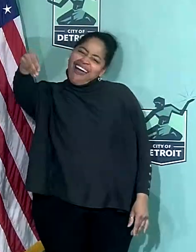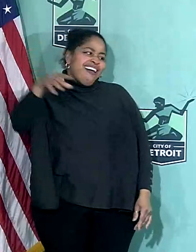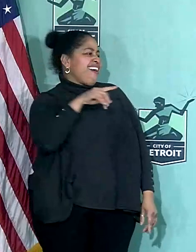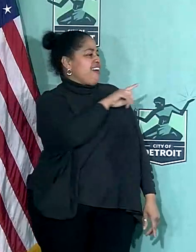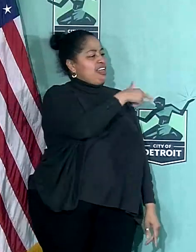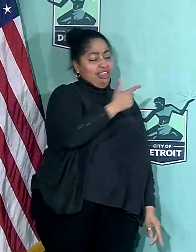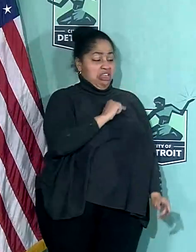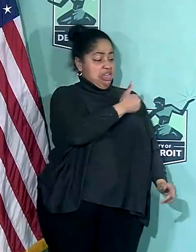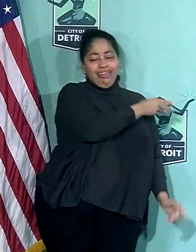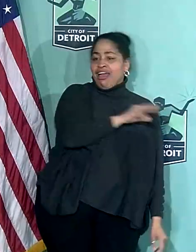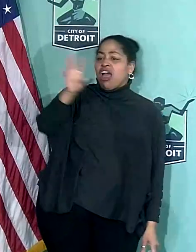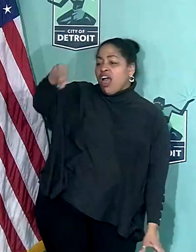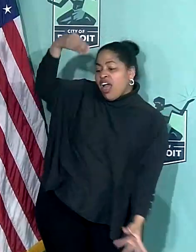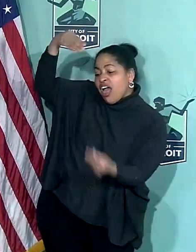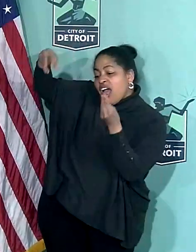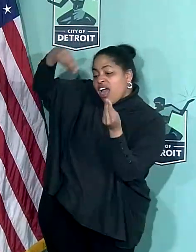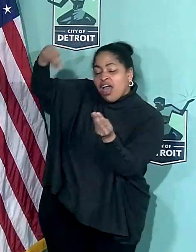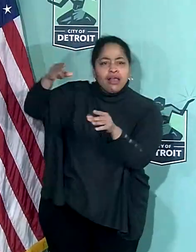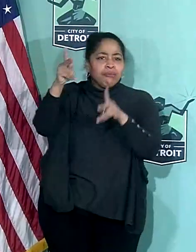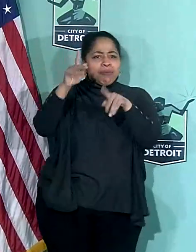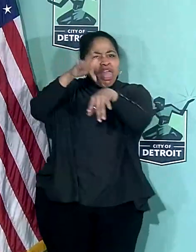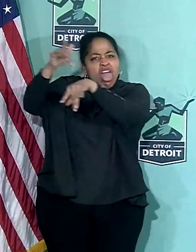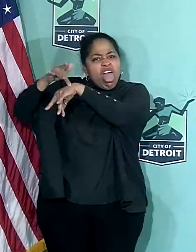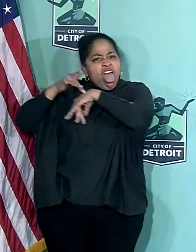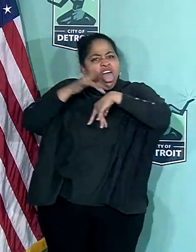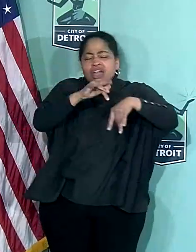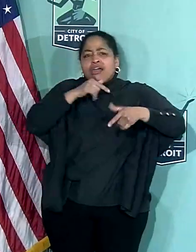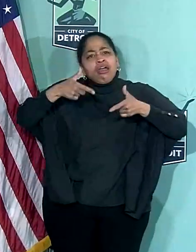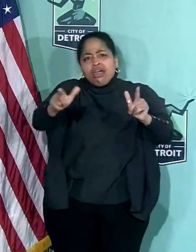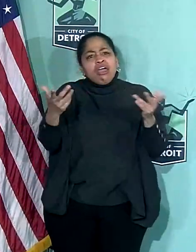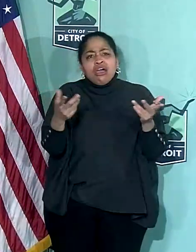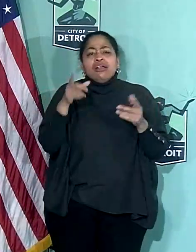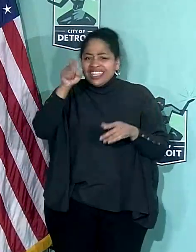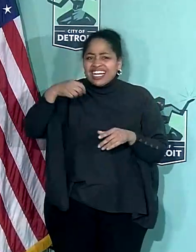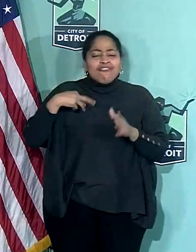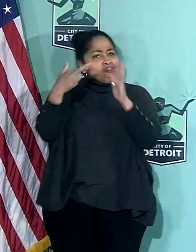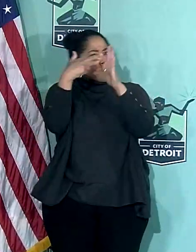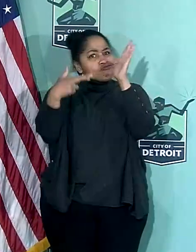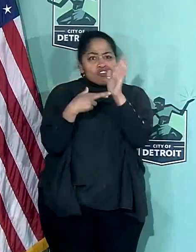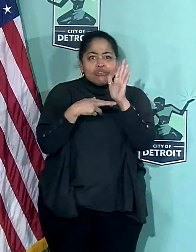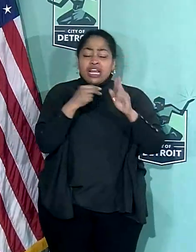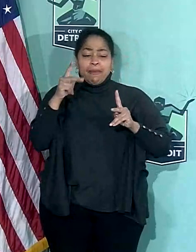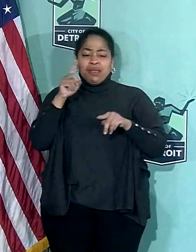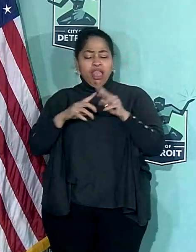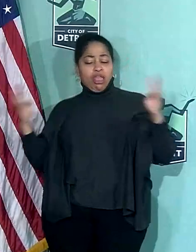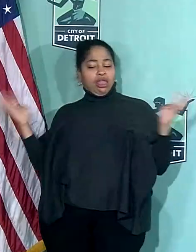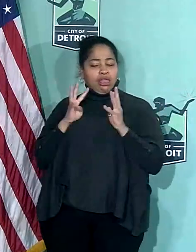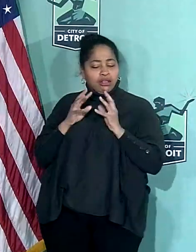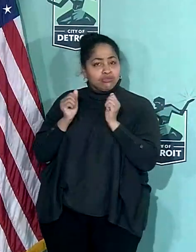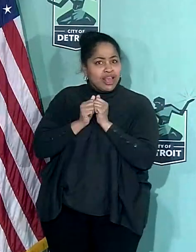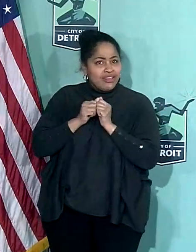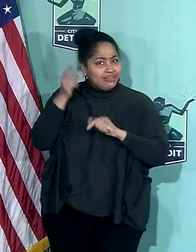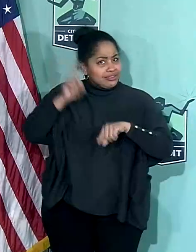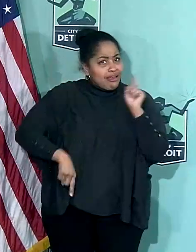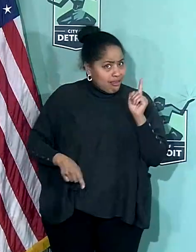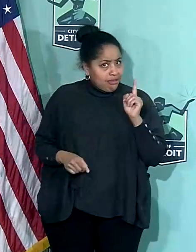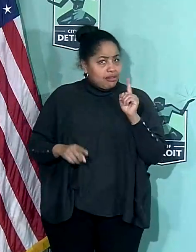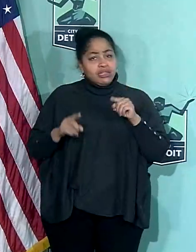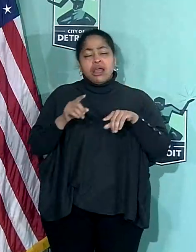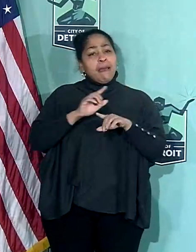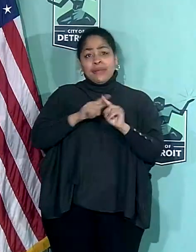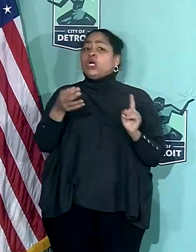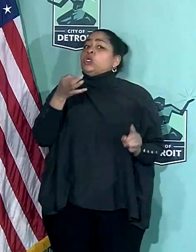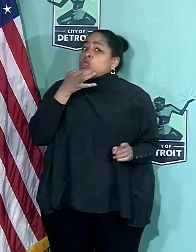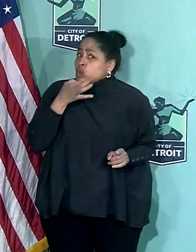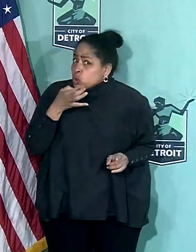going to have some kind of standards, and they aren't going to be able to cluster together. But we are not that far away from